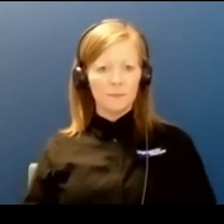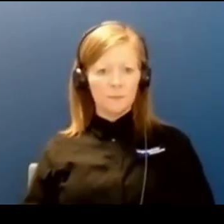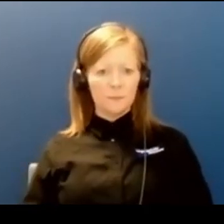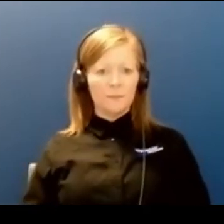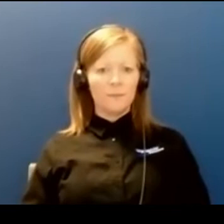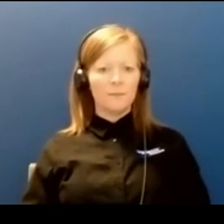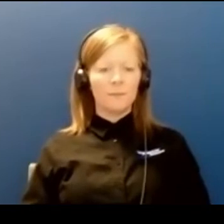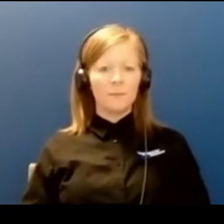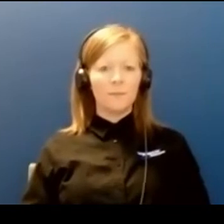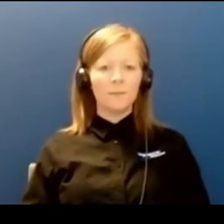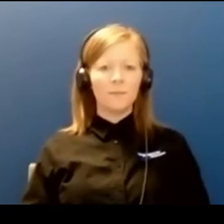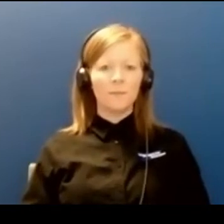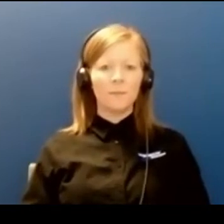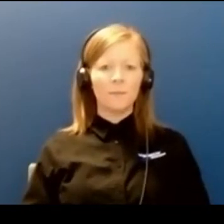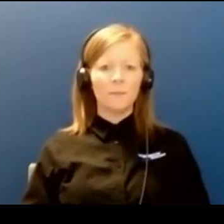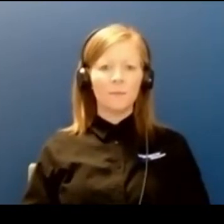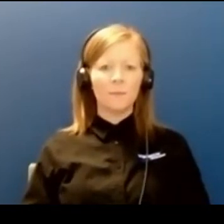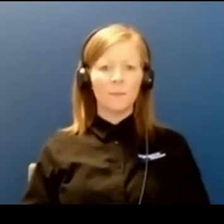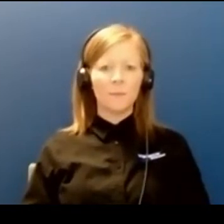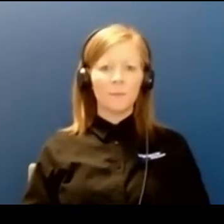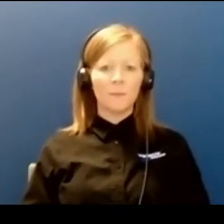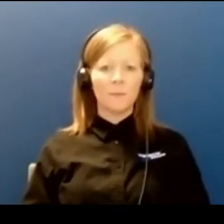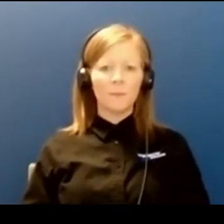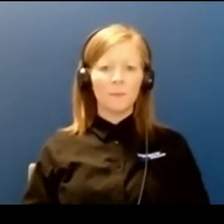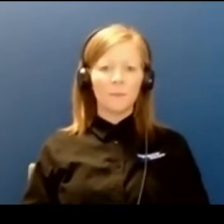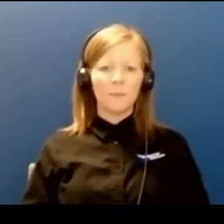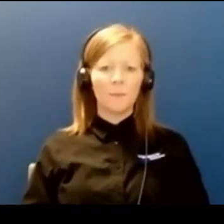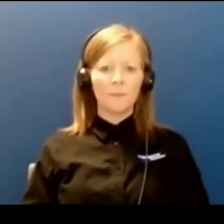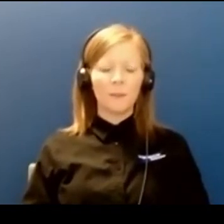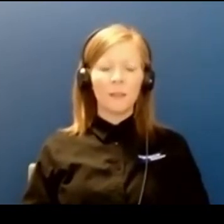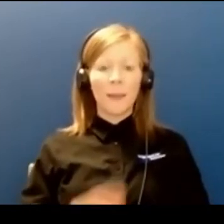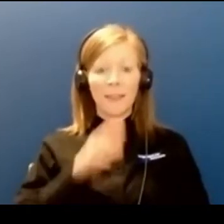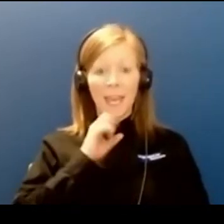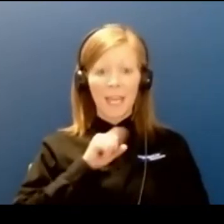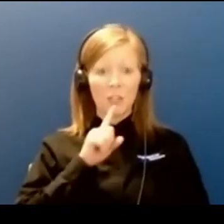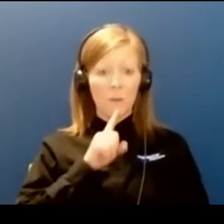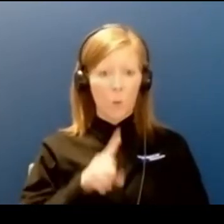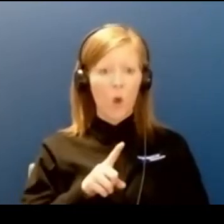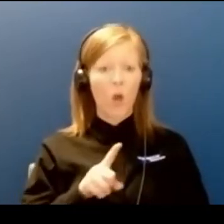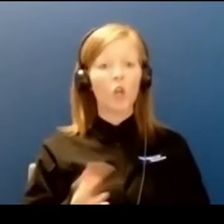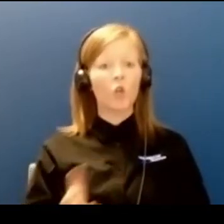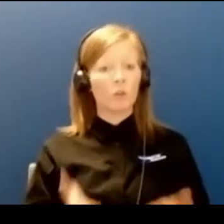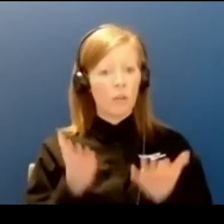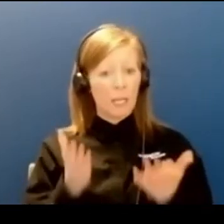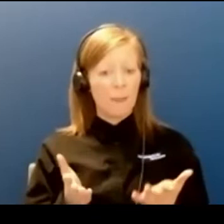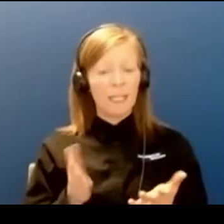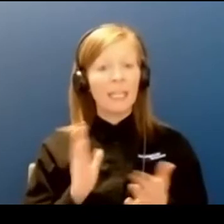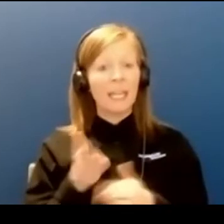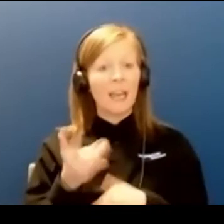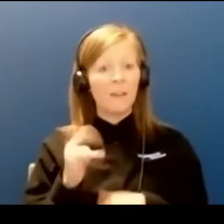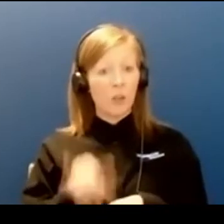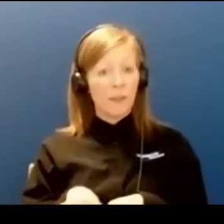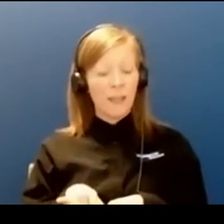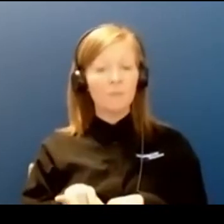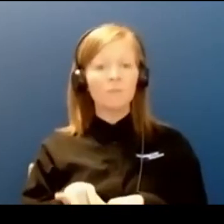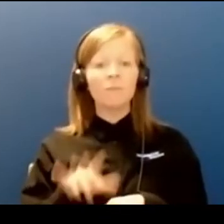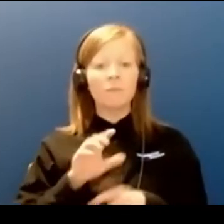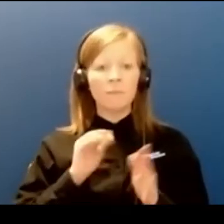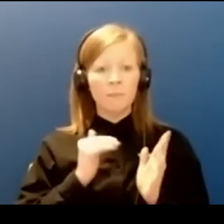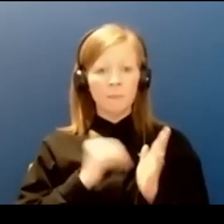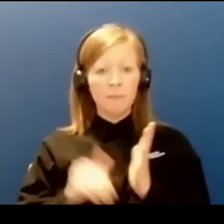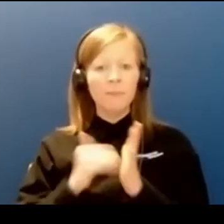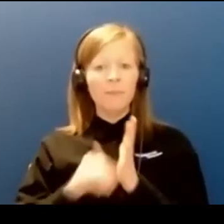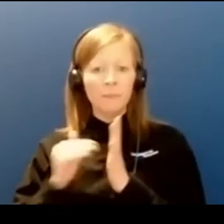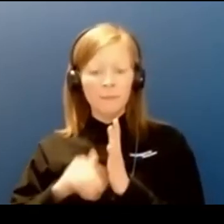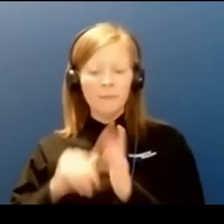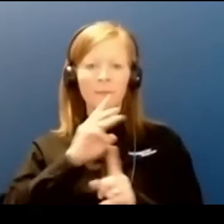recommend having your child see a dentist by the age of 1, and after that, routinely seeing them for 6-month checkups. So once